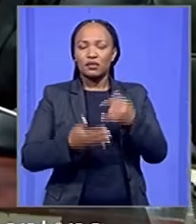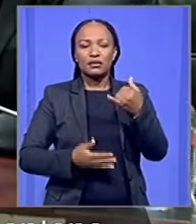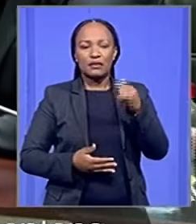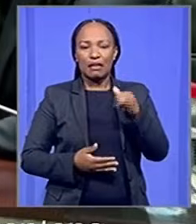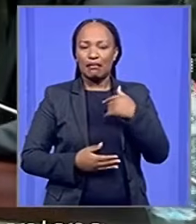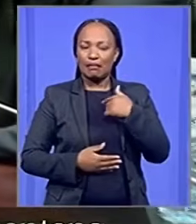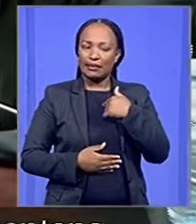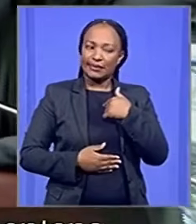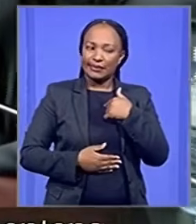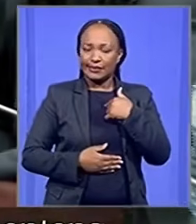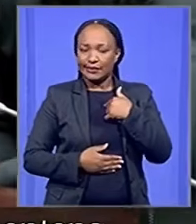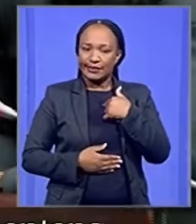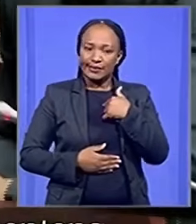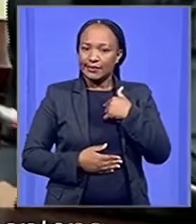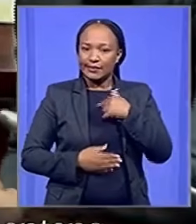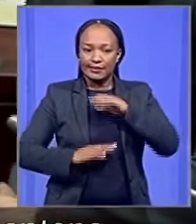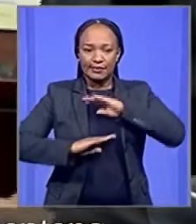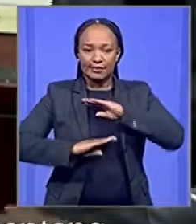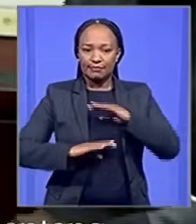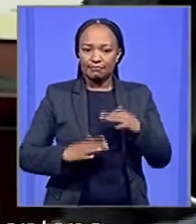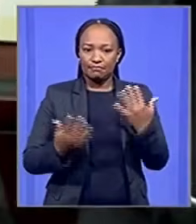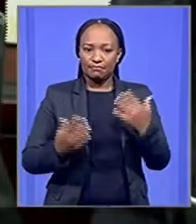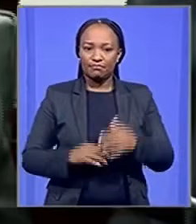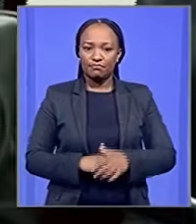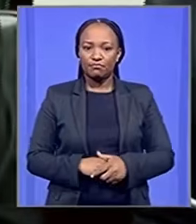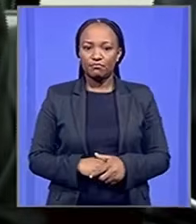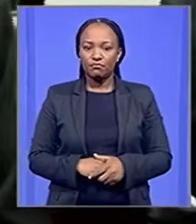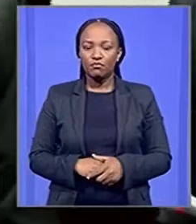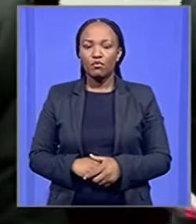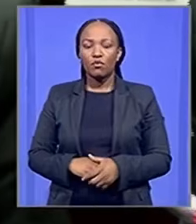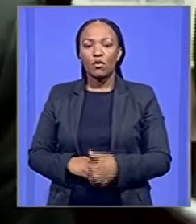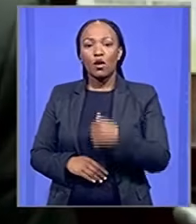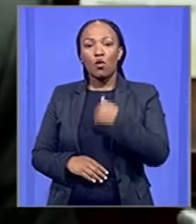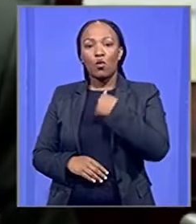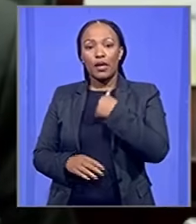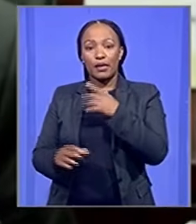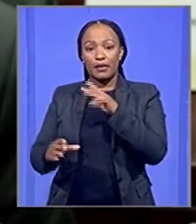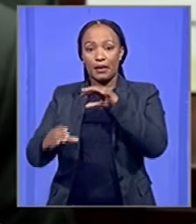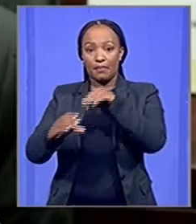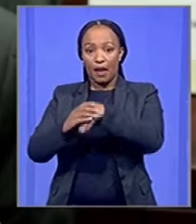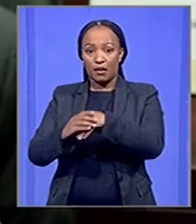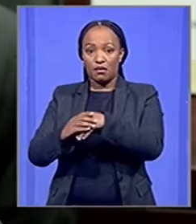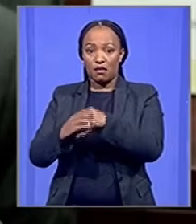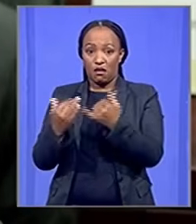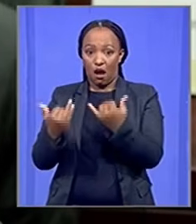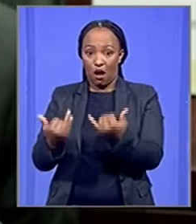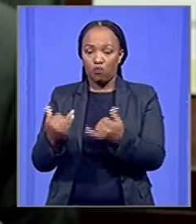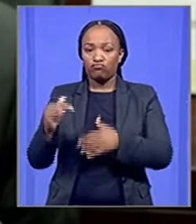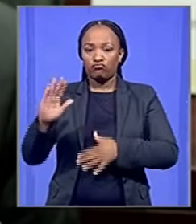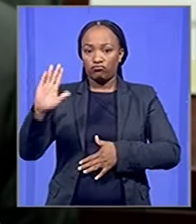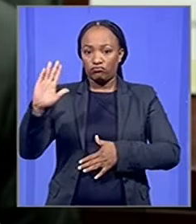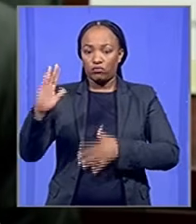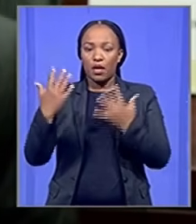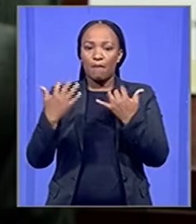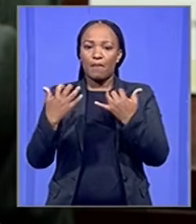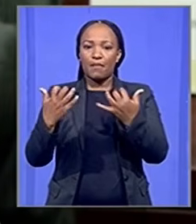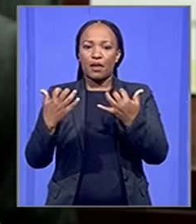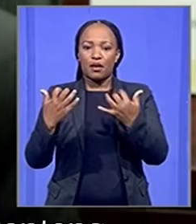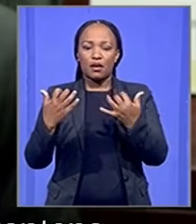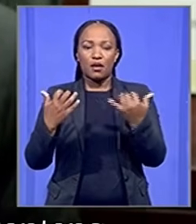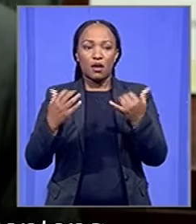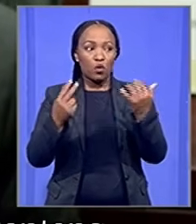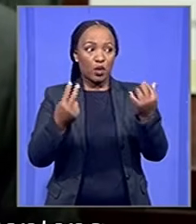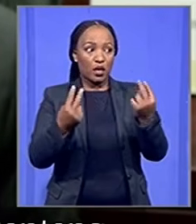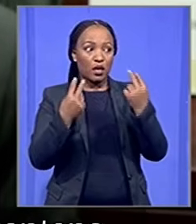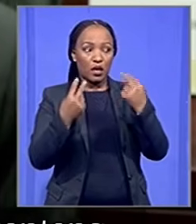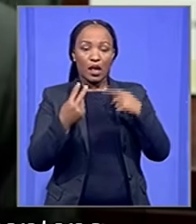in the National Assembly should not be construed as an indication that we have now abandoned the